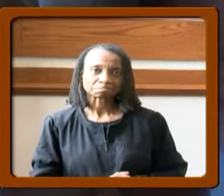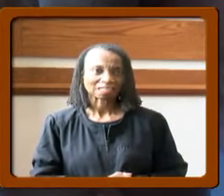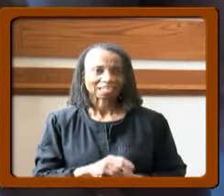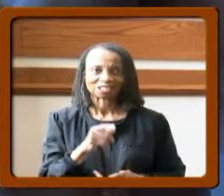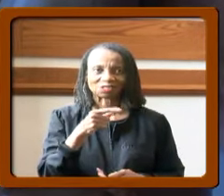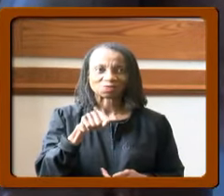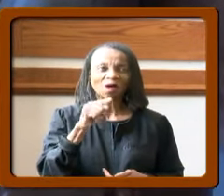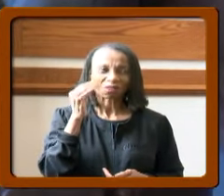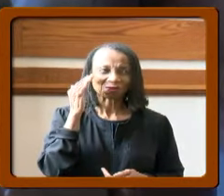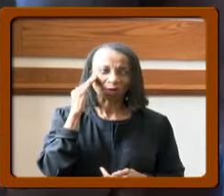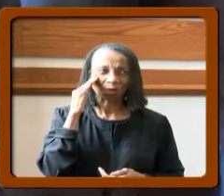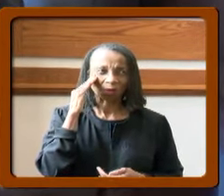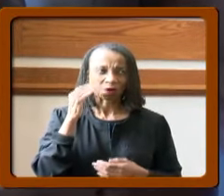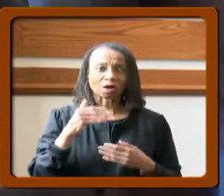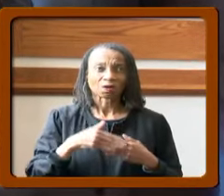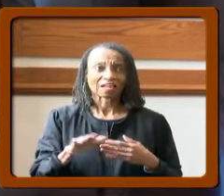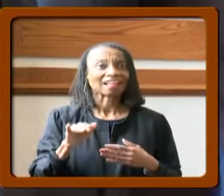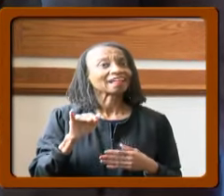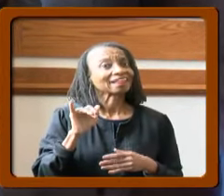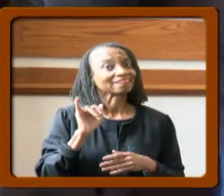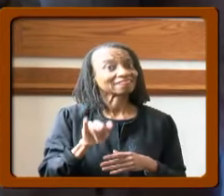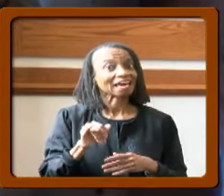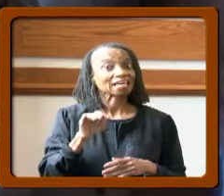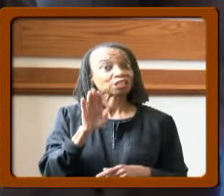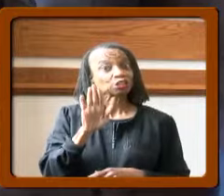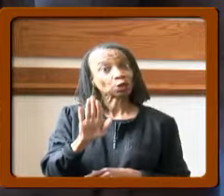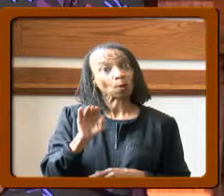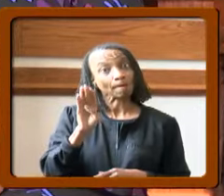See, y'all know the rest of that your butt can't catch.